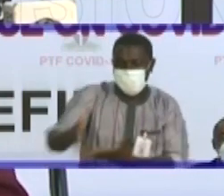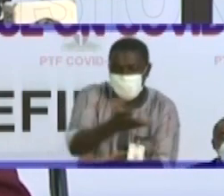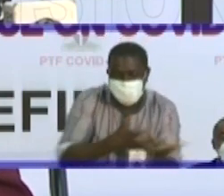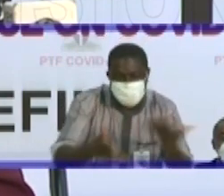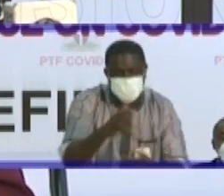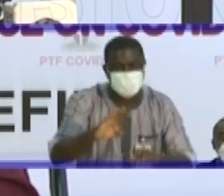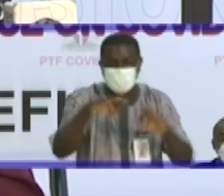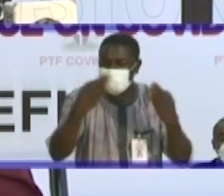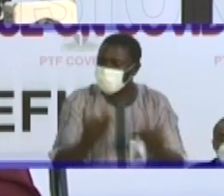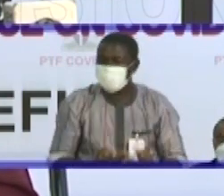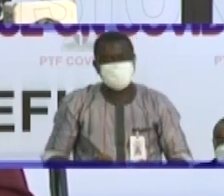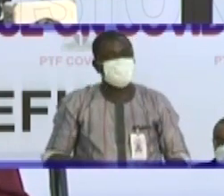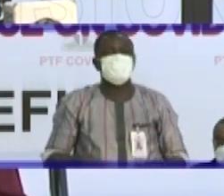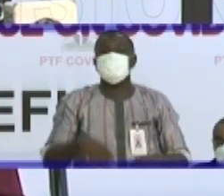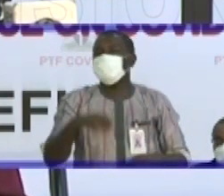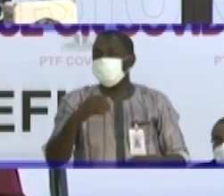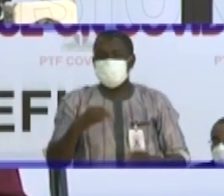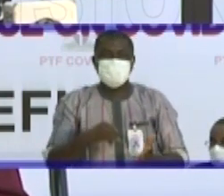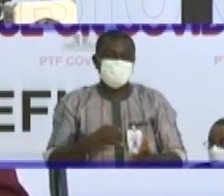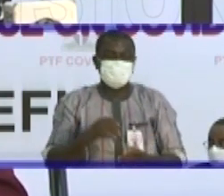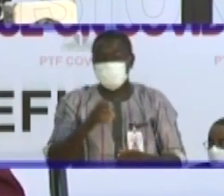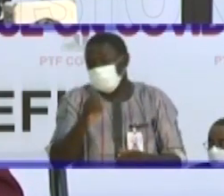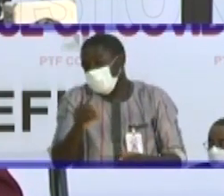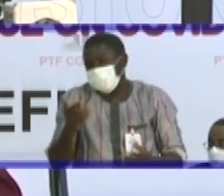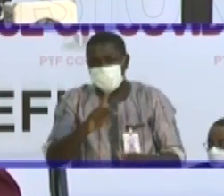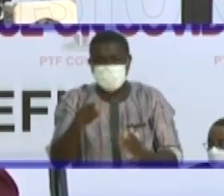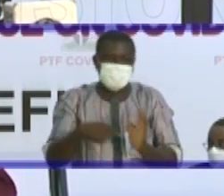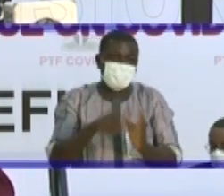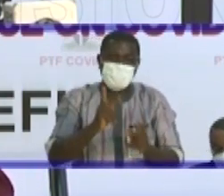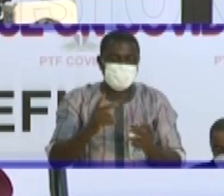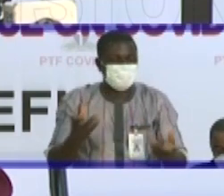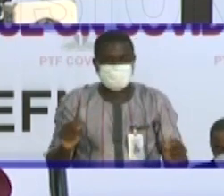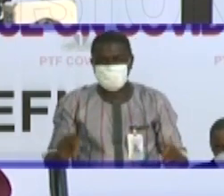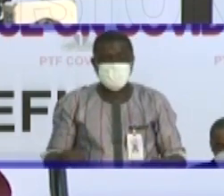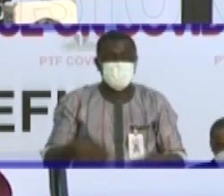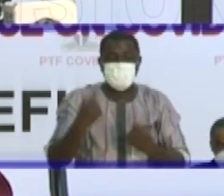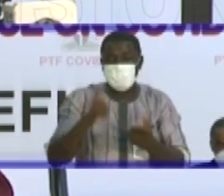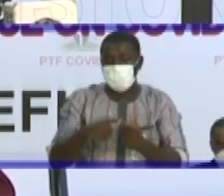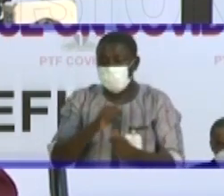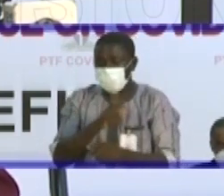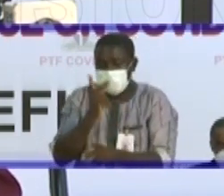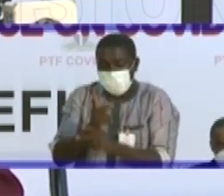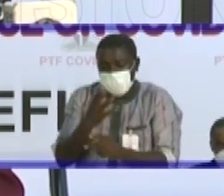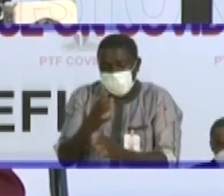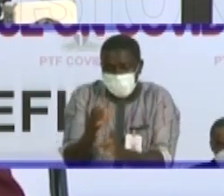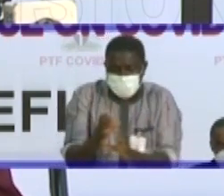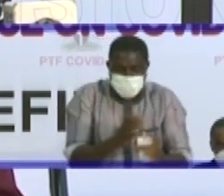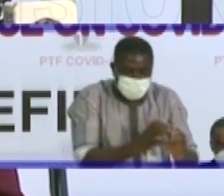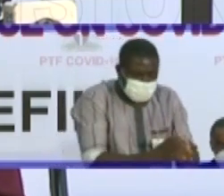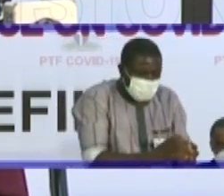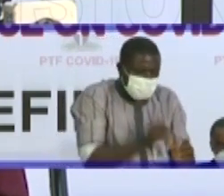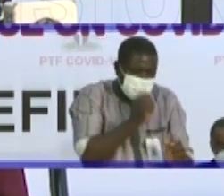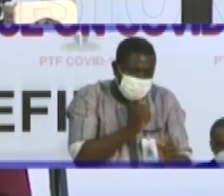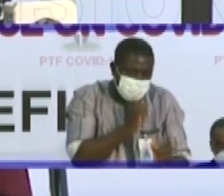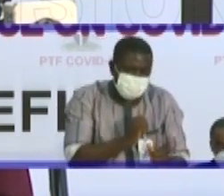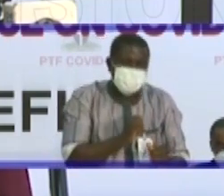go into routine quarantine for 14 days and then they know that they are okay before they can go home